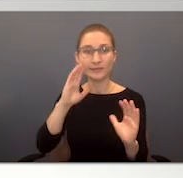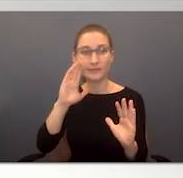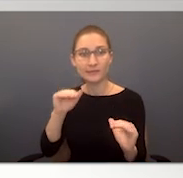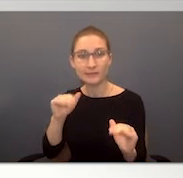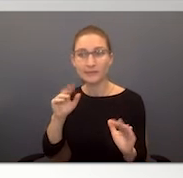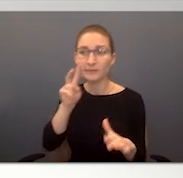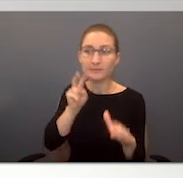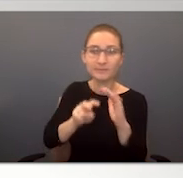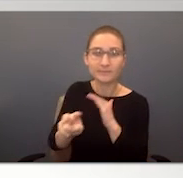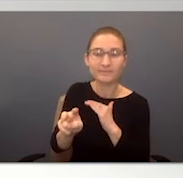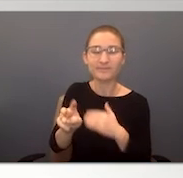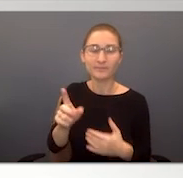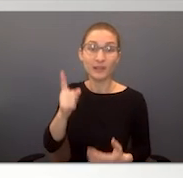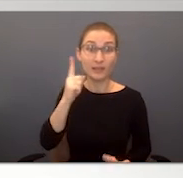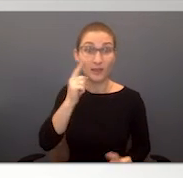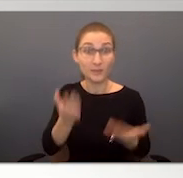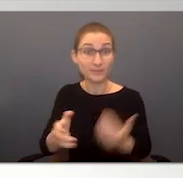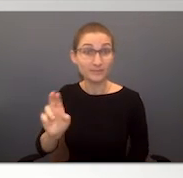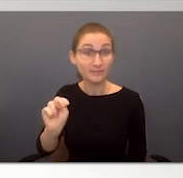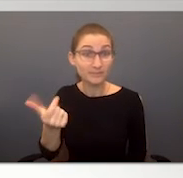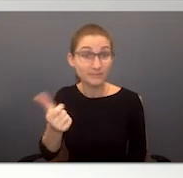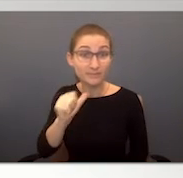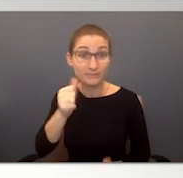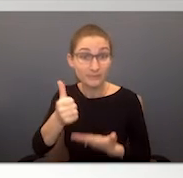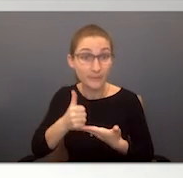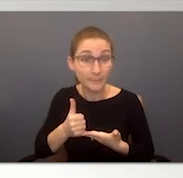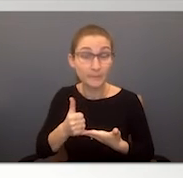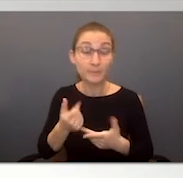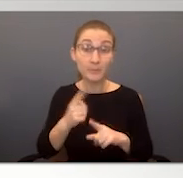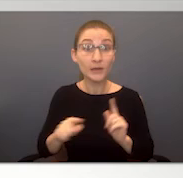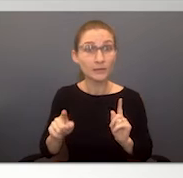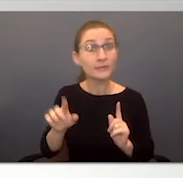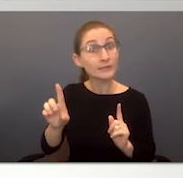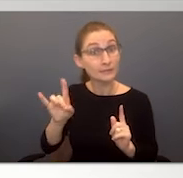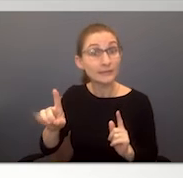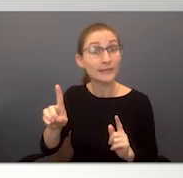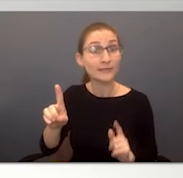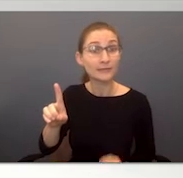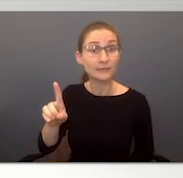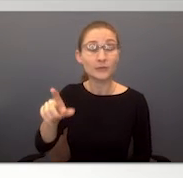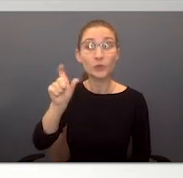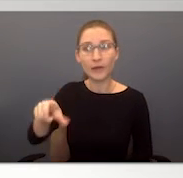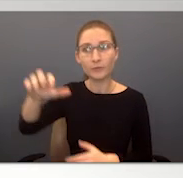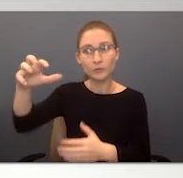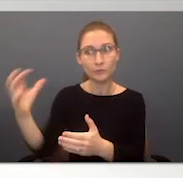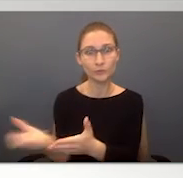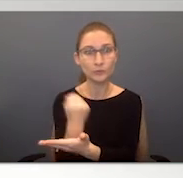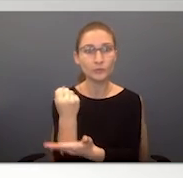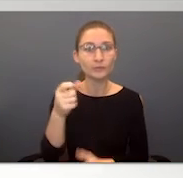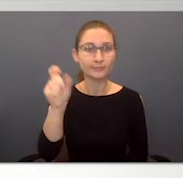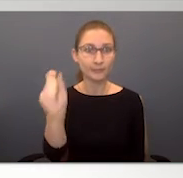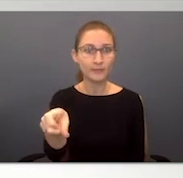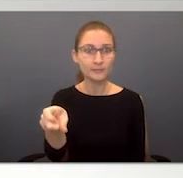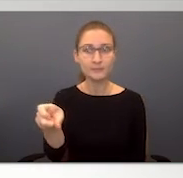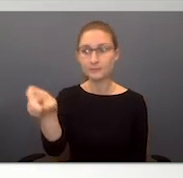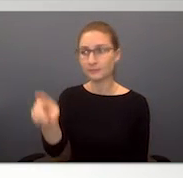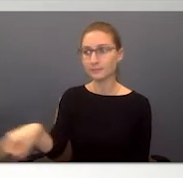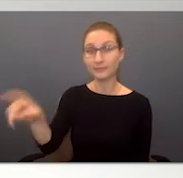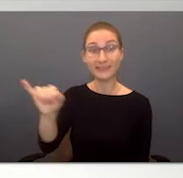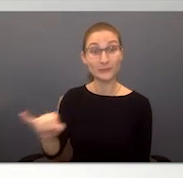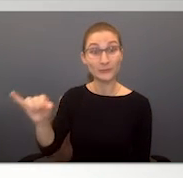a resource. You work with them again as a team. Advocacy is all about having a